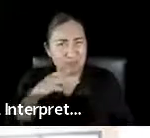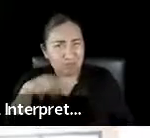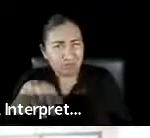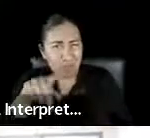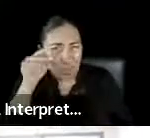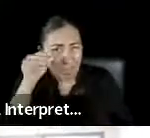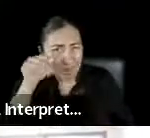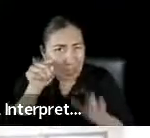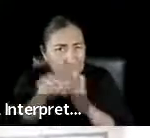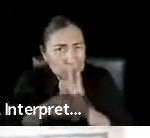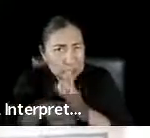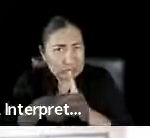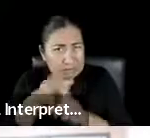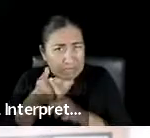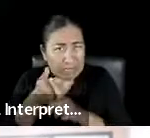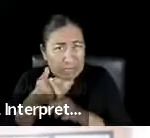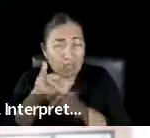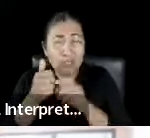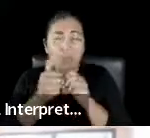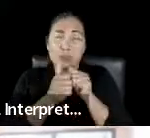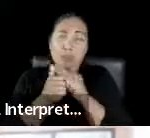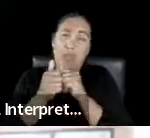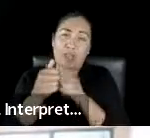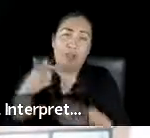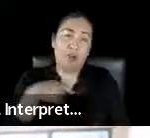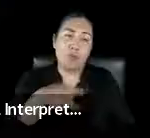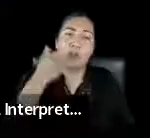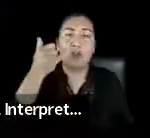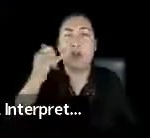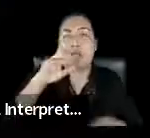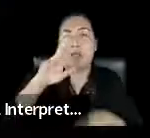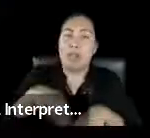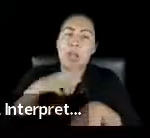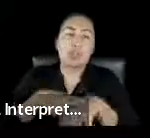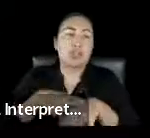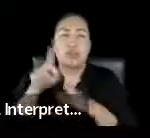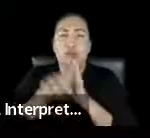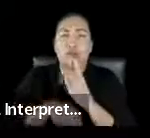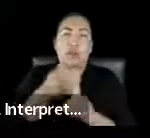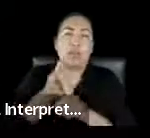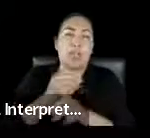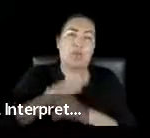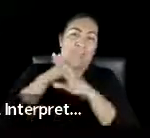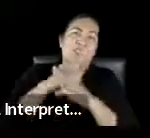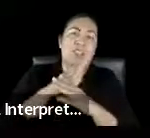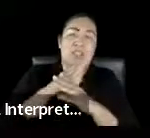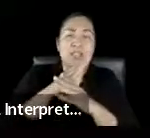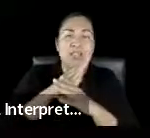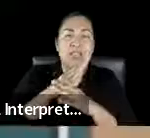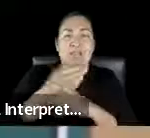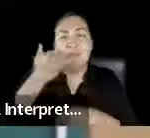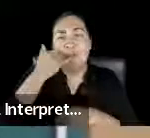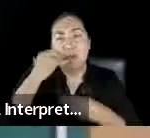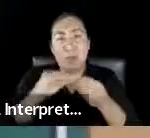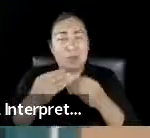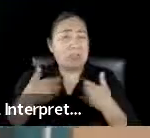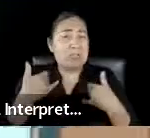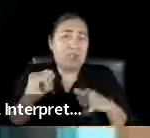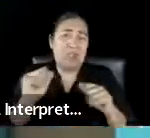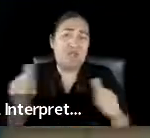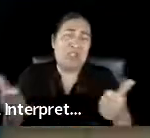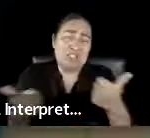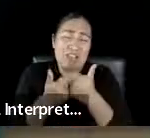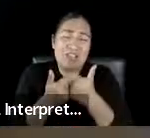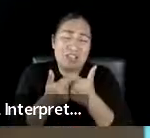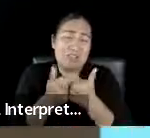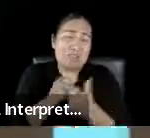suicide?" Together, we called the National Suicide Prevention Lifeline. Though I still face challenges, the days